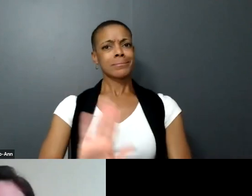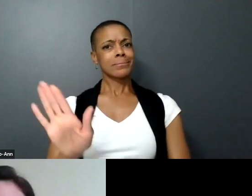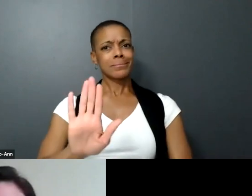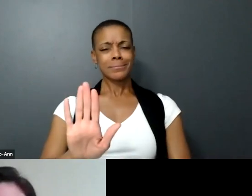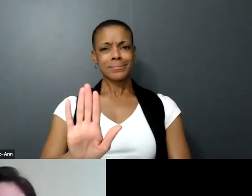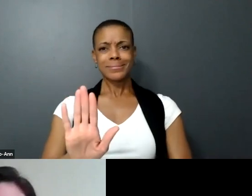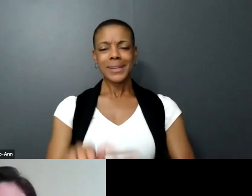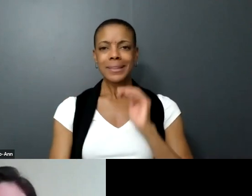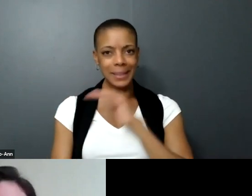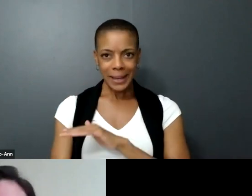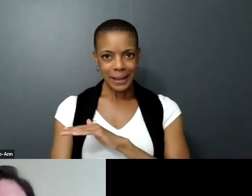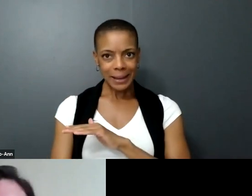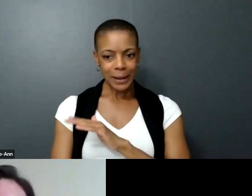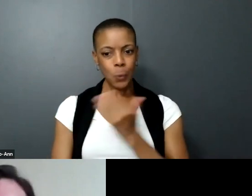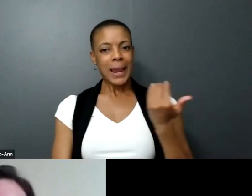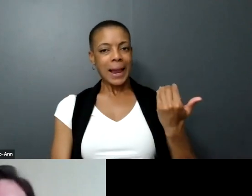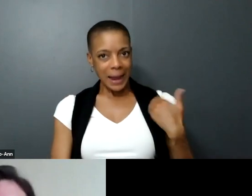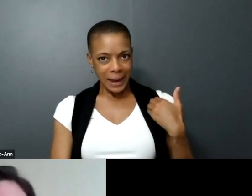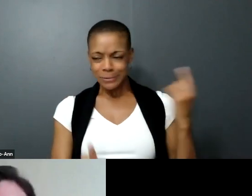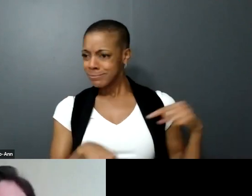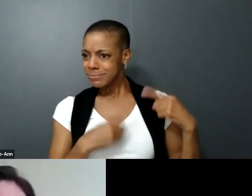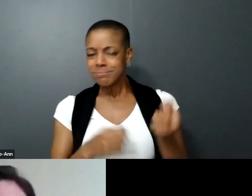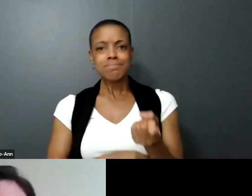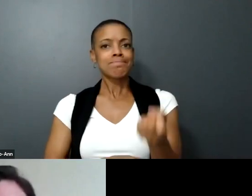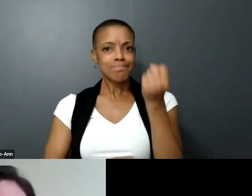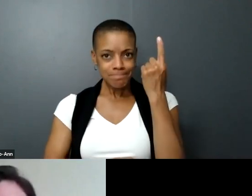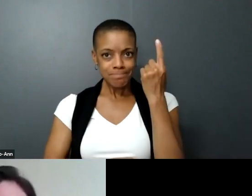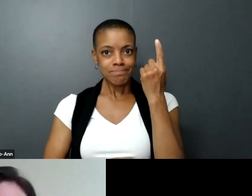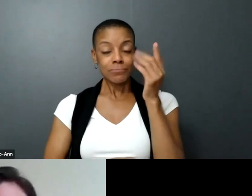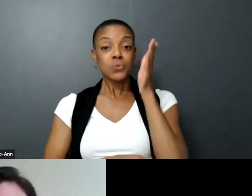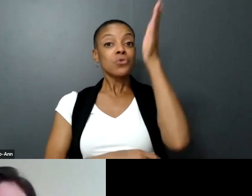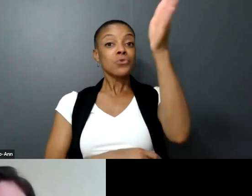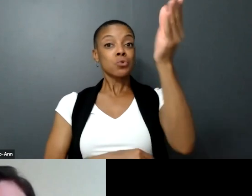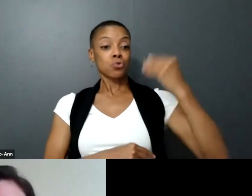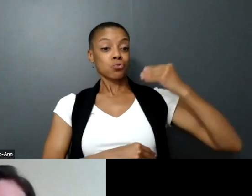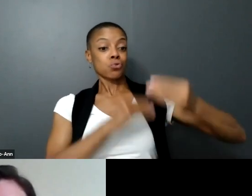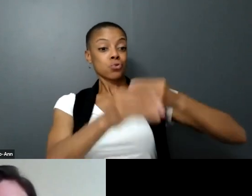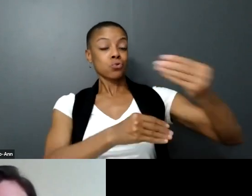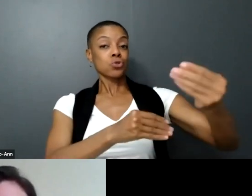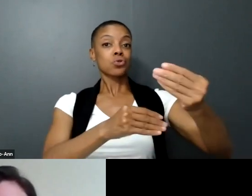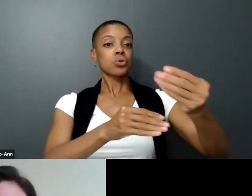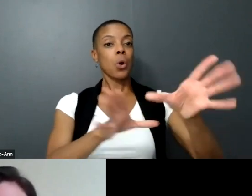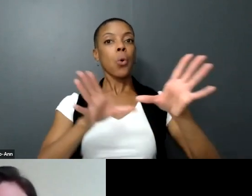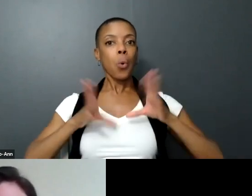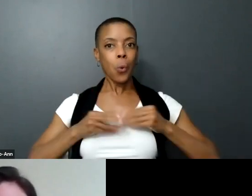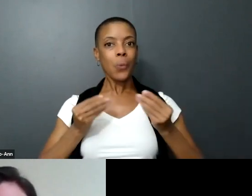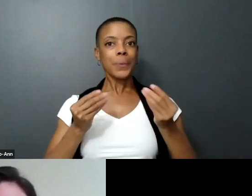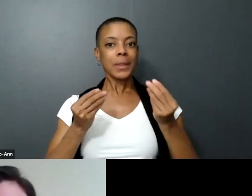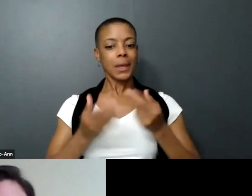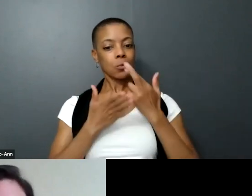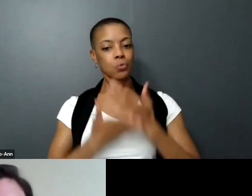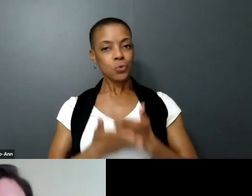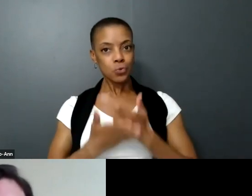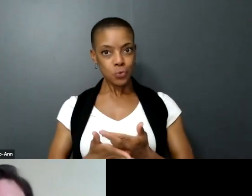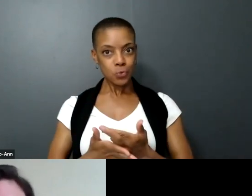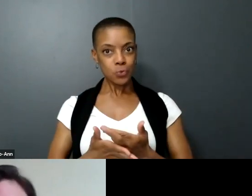simply not true. We have always understood that our future generations owned the lands and the resources, that